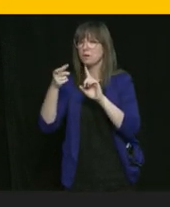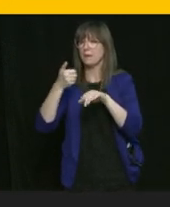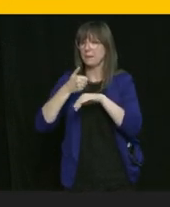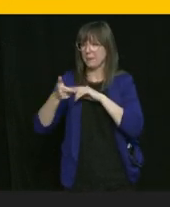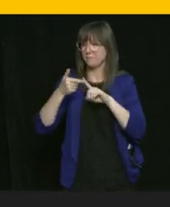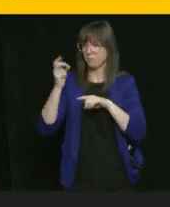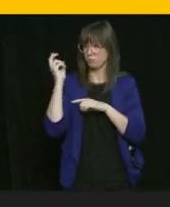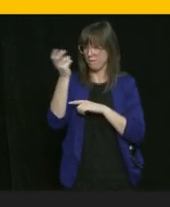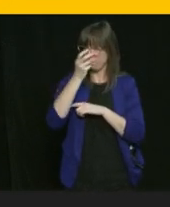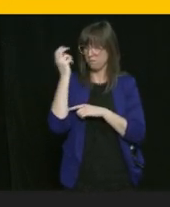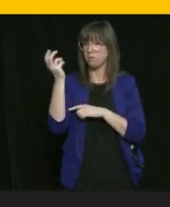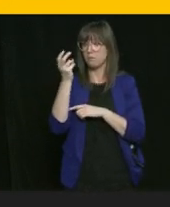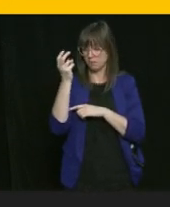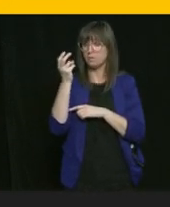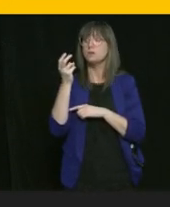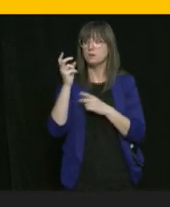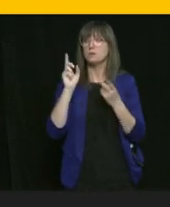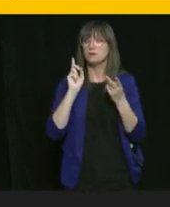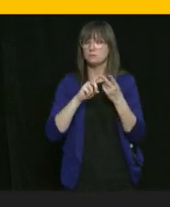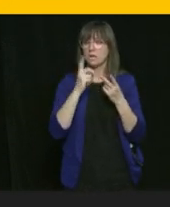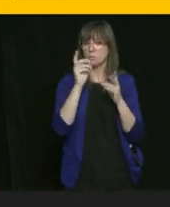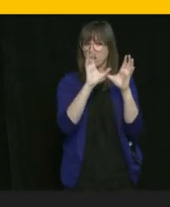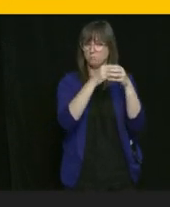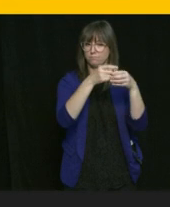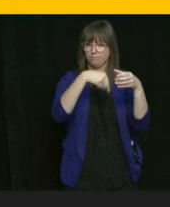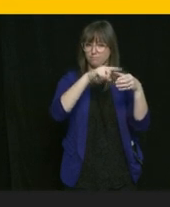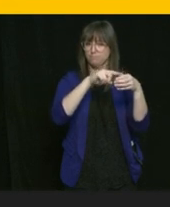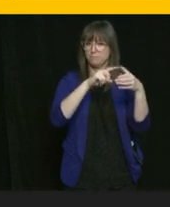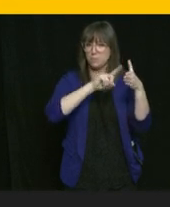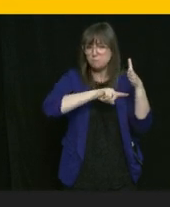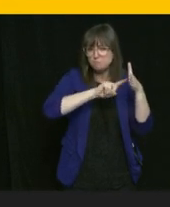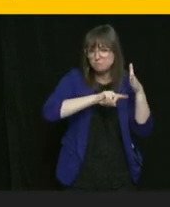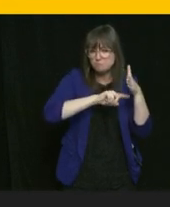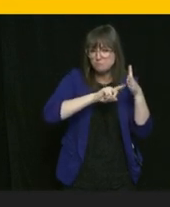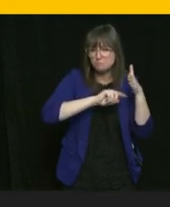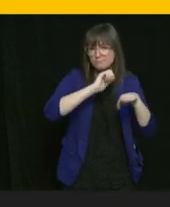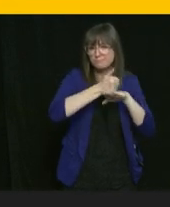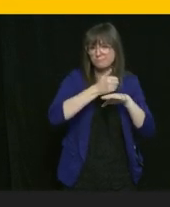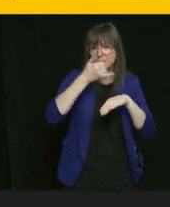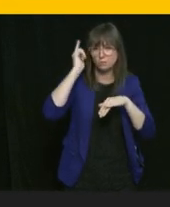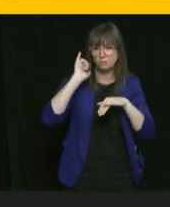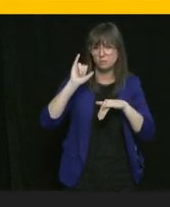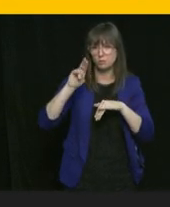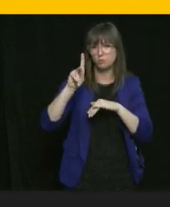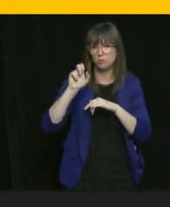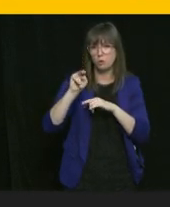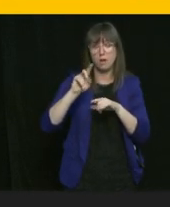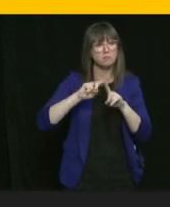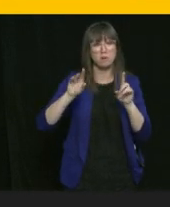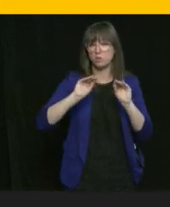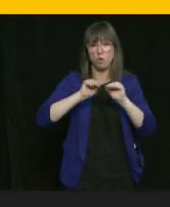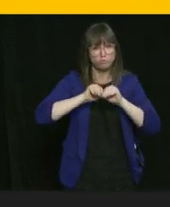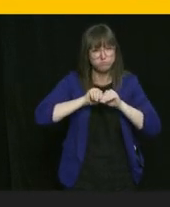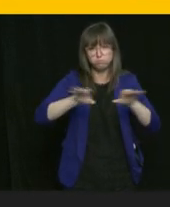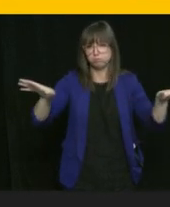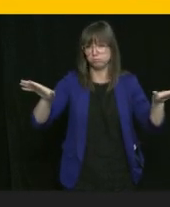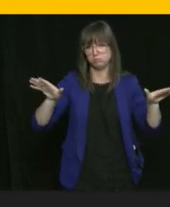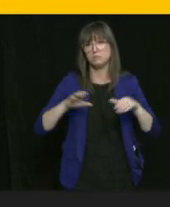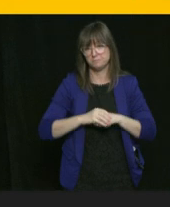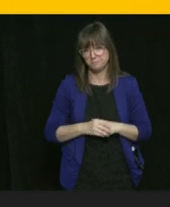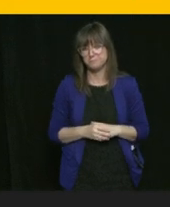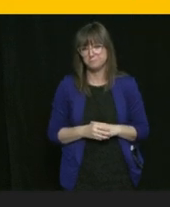recently, and one cluster is currently under investigation in the Yukon, there has been no widespread community transmission.